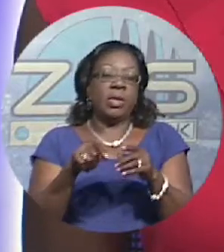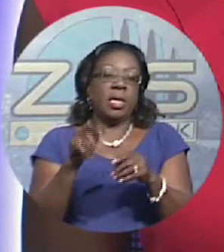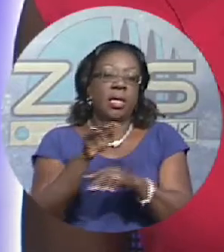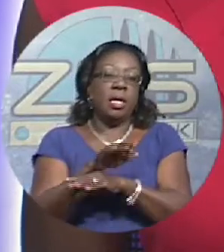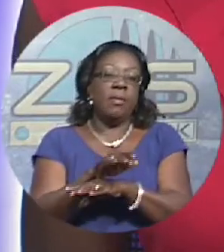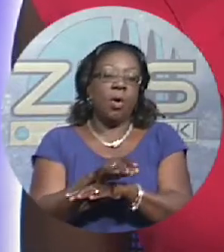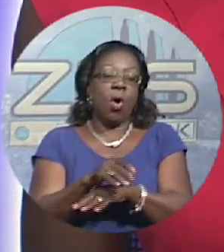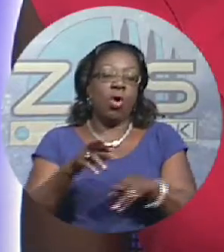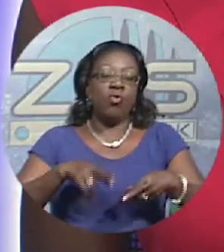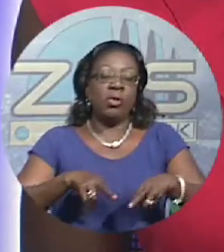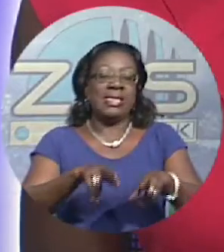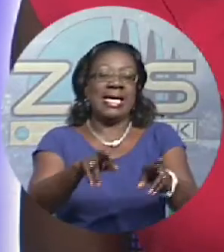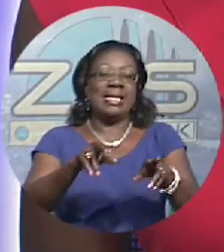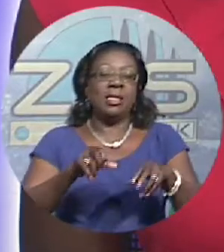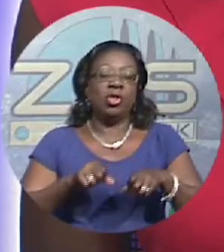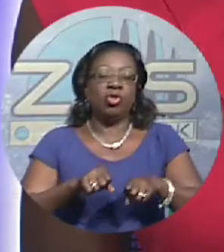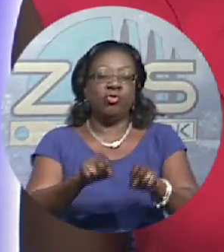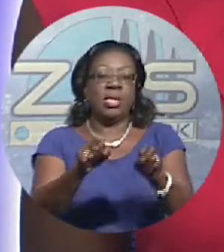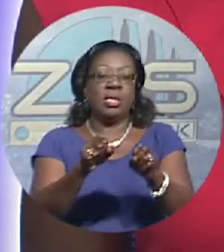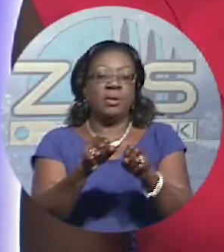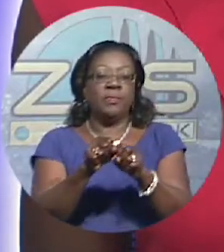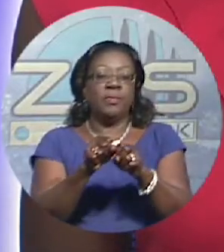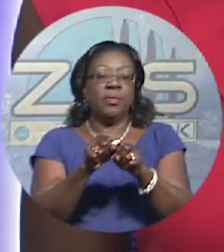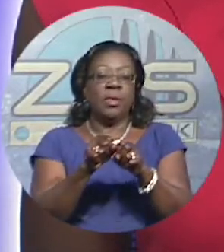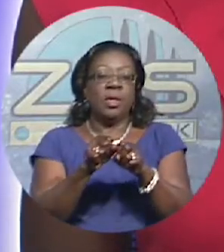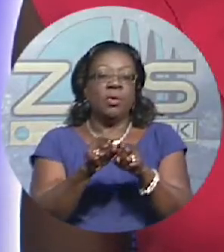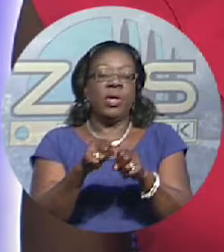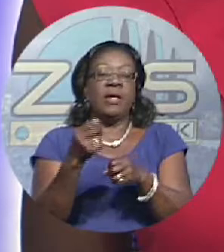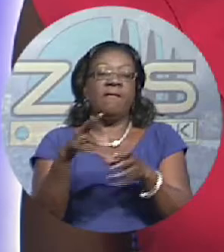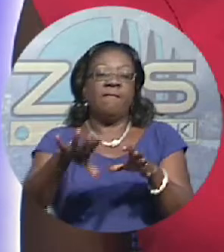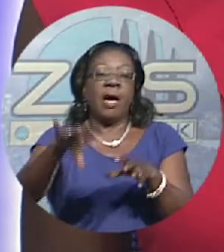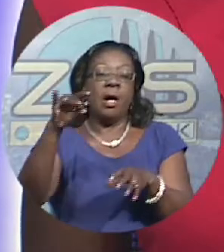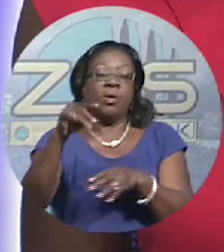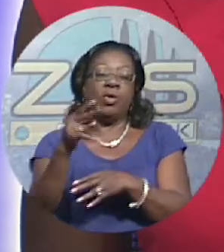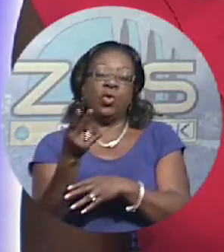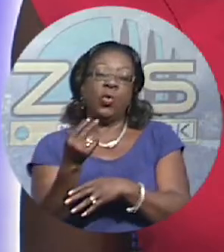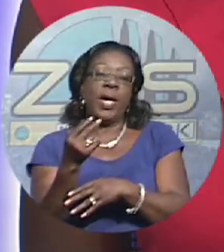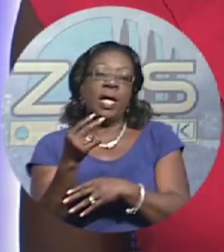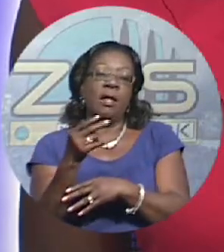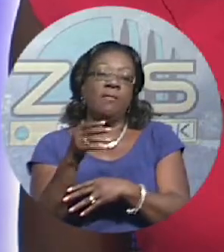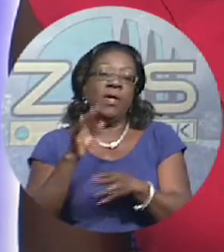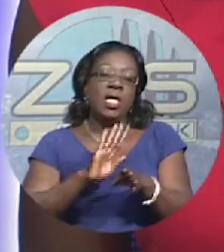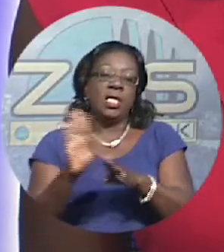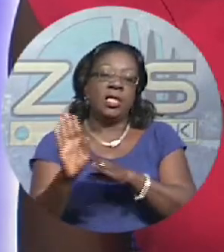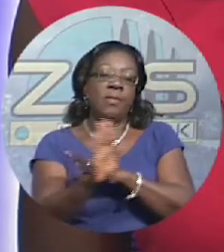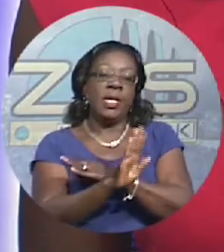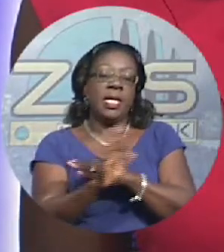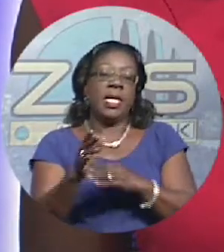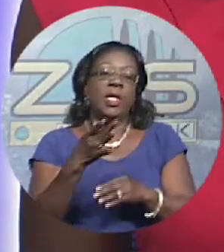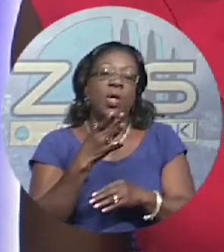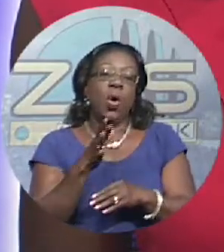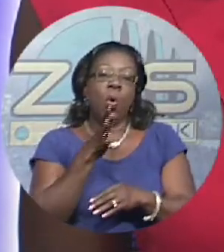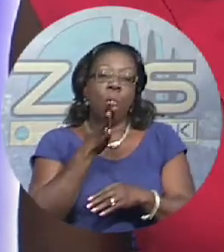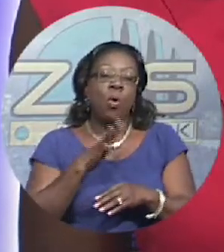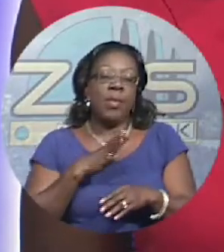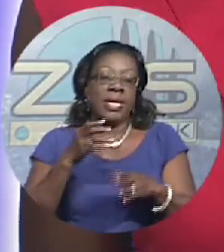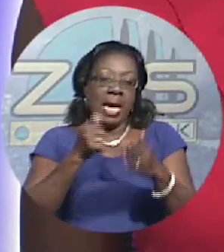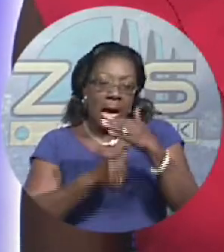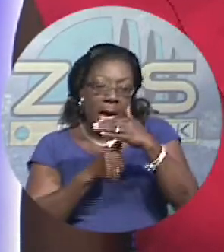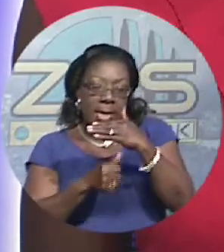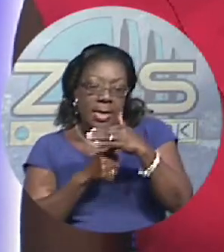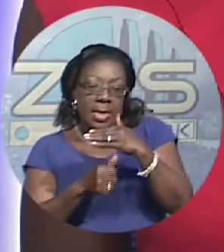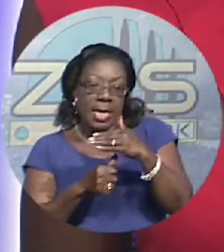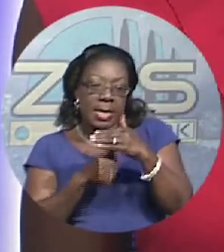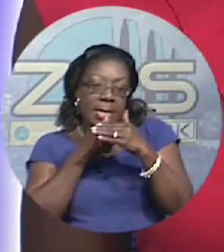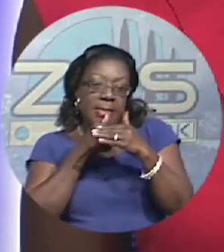nightclub located at Rosetta and Madeira Streets, where they met 12 women from Jamaica along with 2 Bahamian women hiding in a secret room.